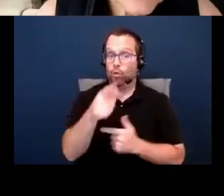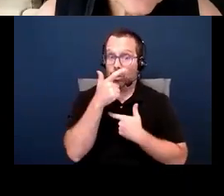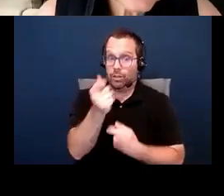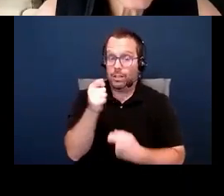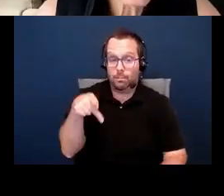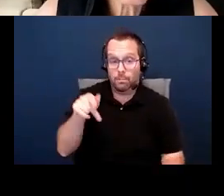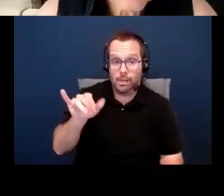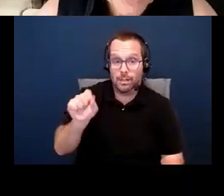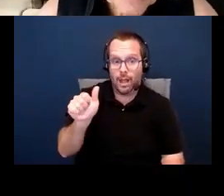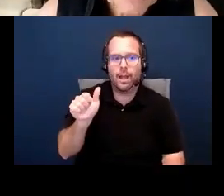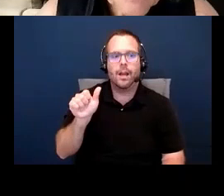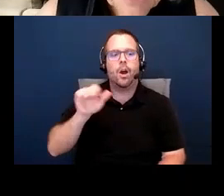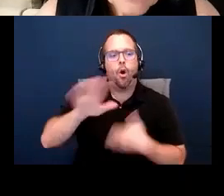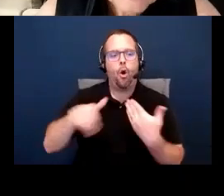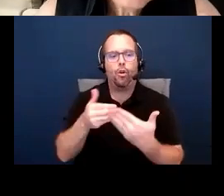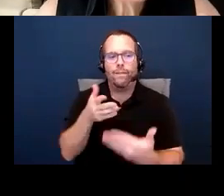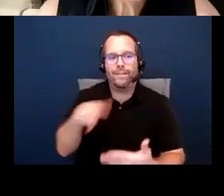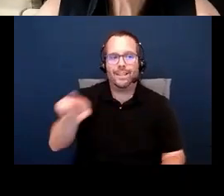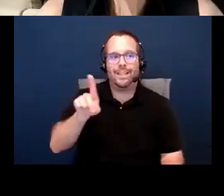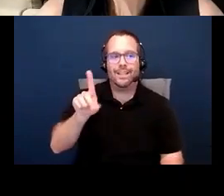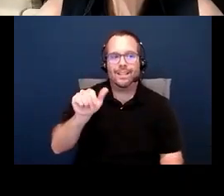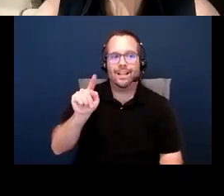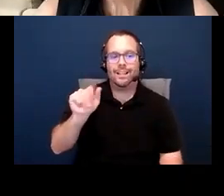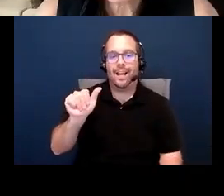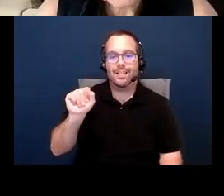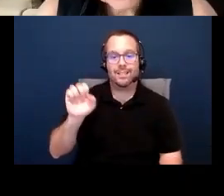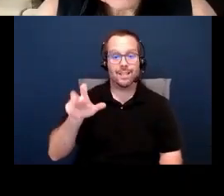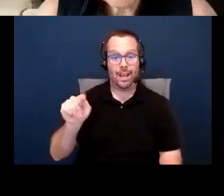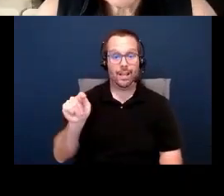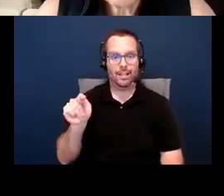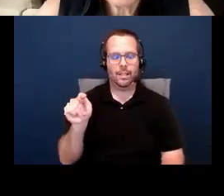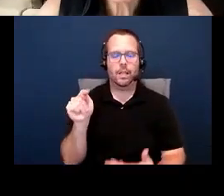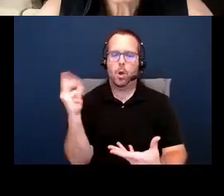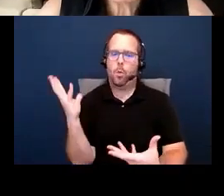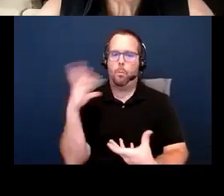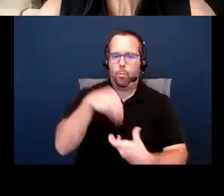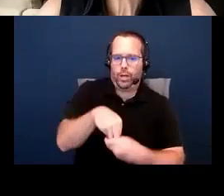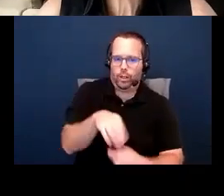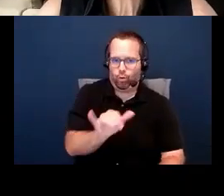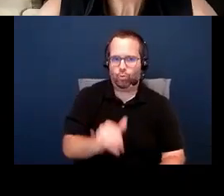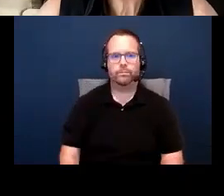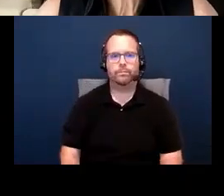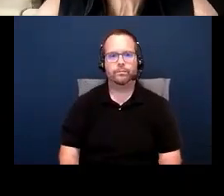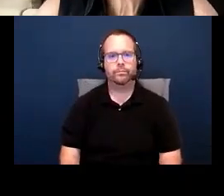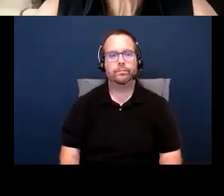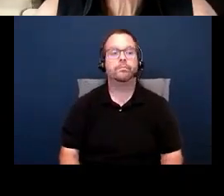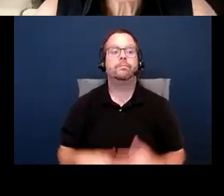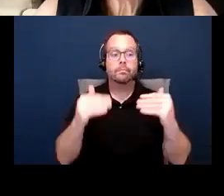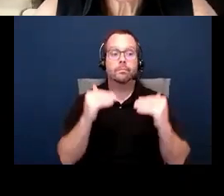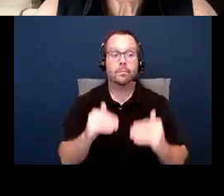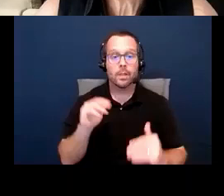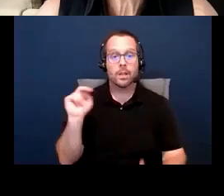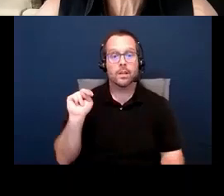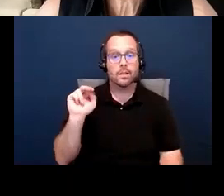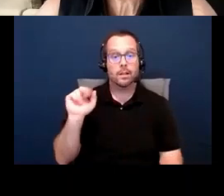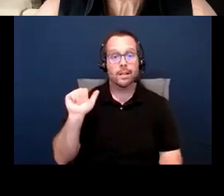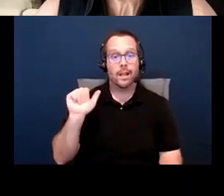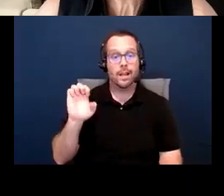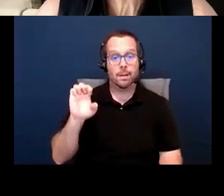data sets as well. And then, of course, there's NAEP, which no large-scale